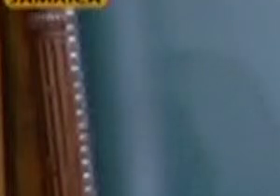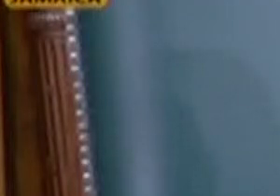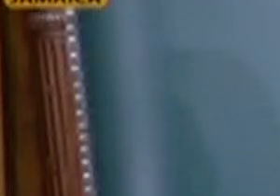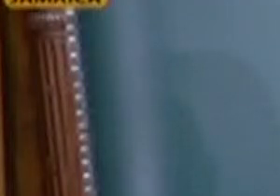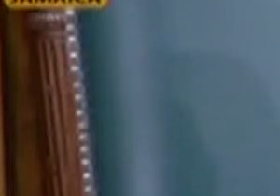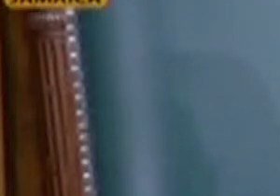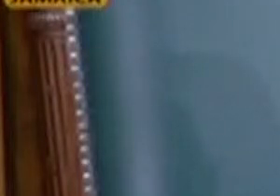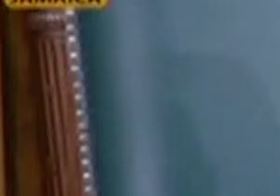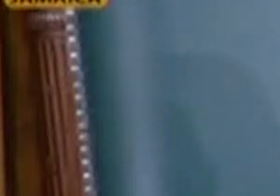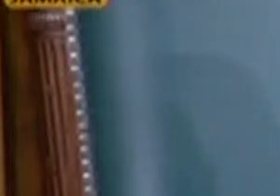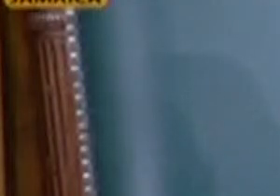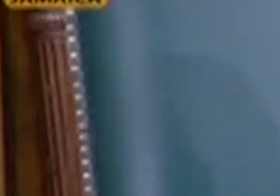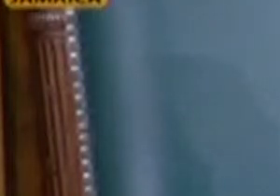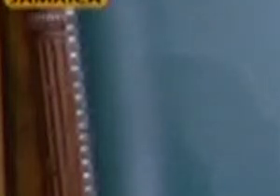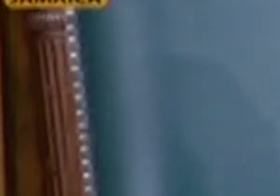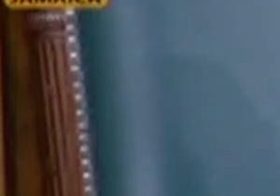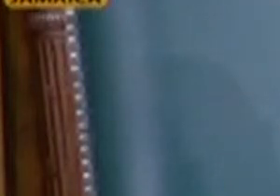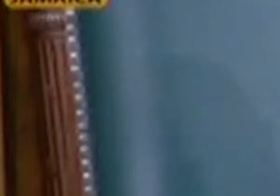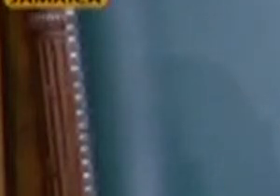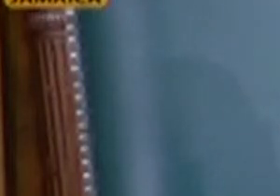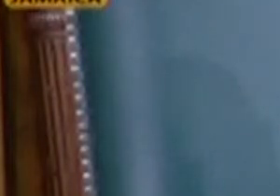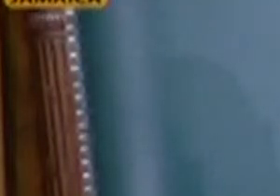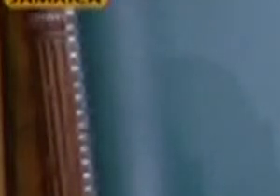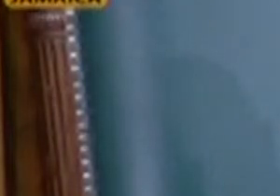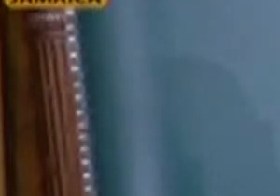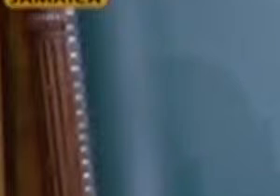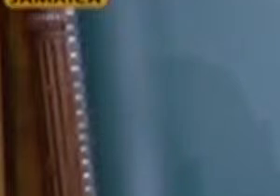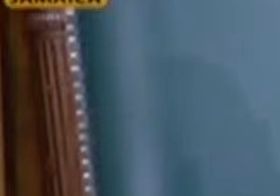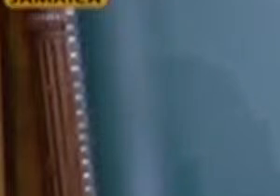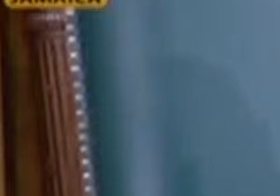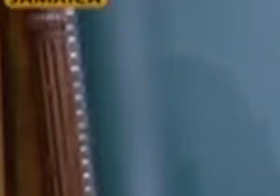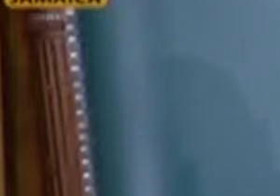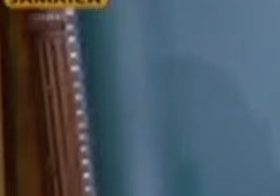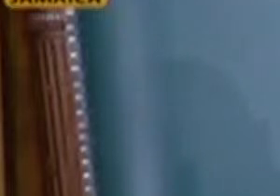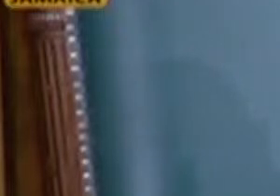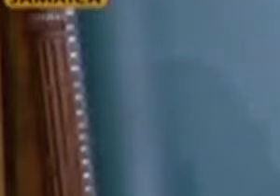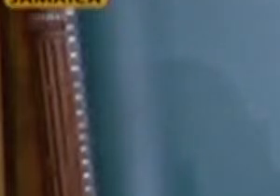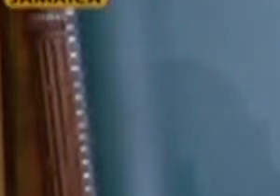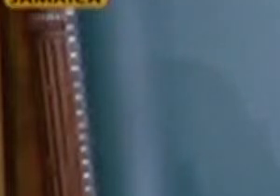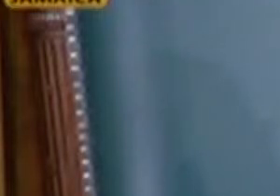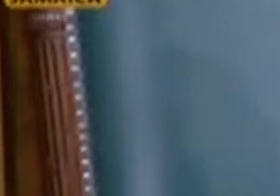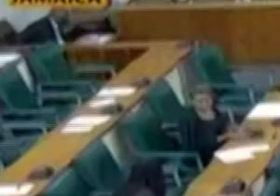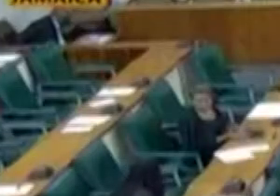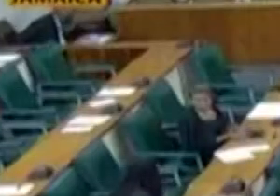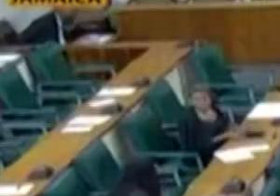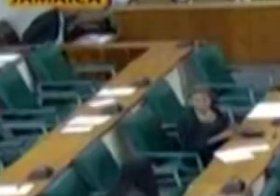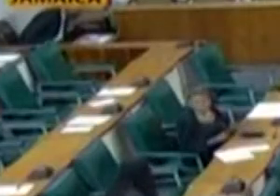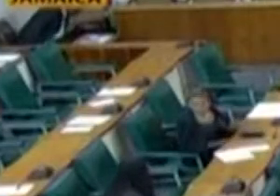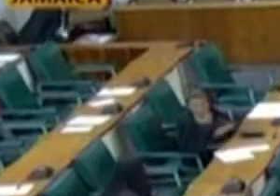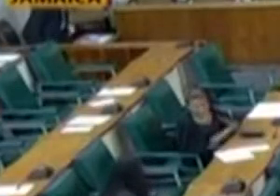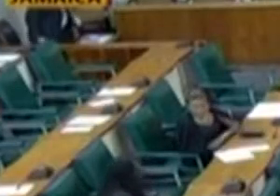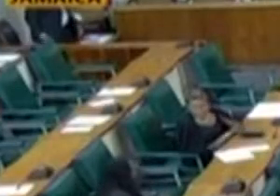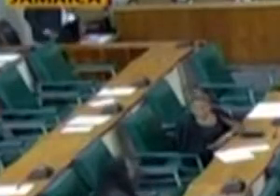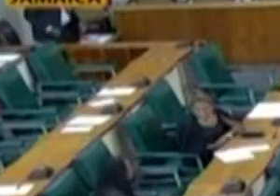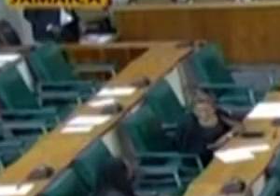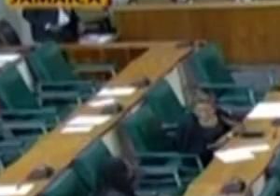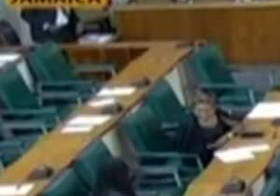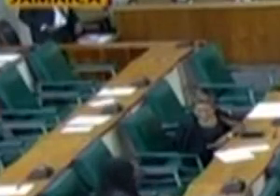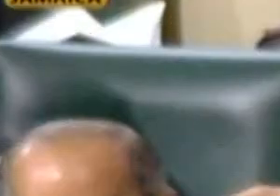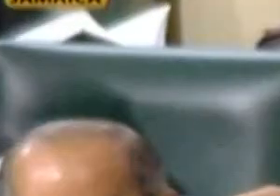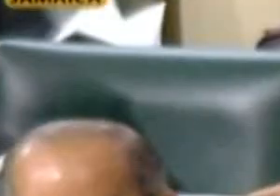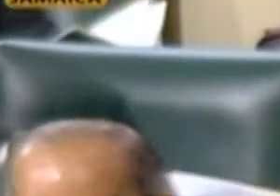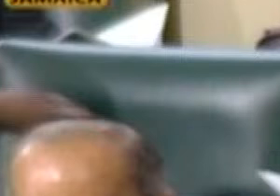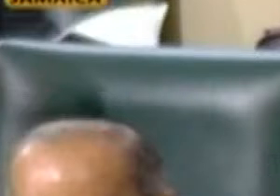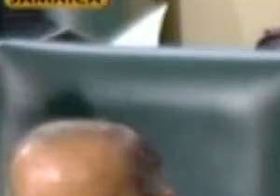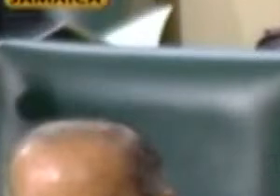orally. Those in favour? Those against? The ayes have it. Madam Speaker, I